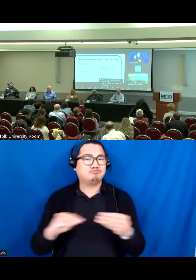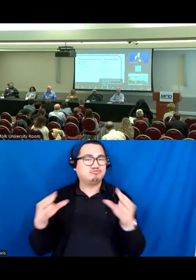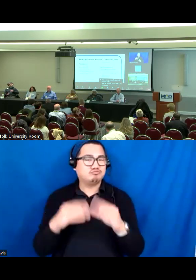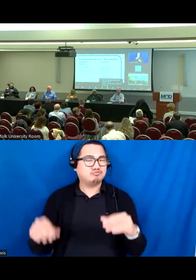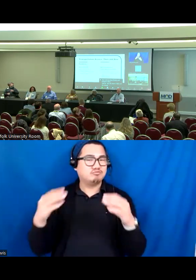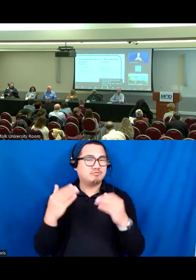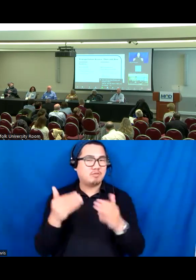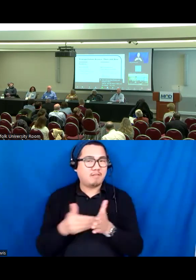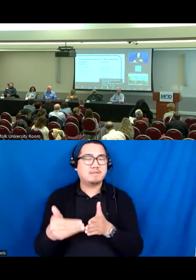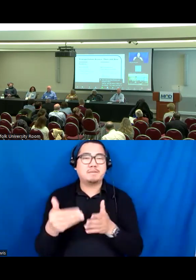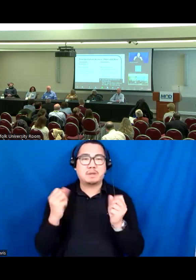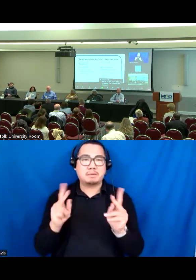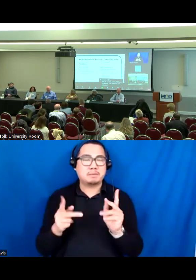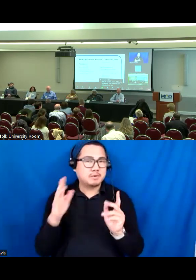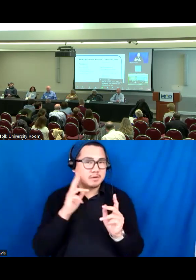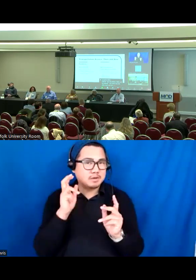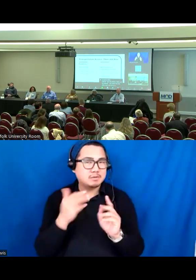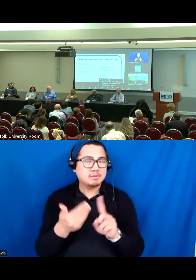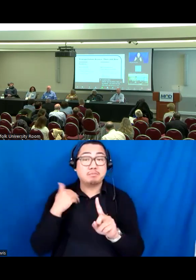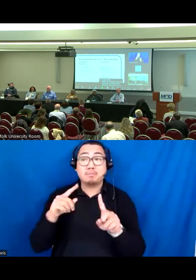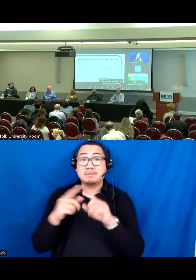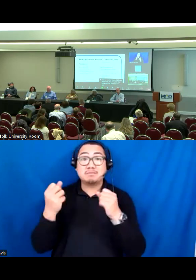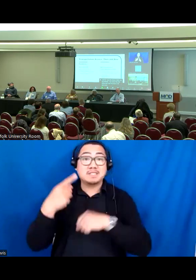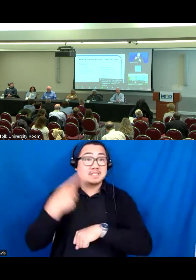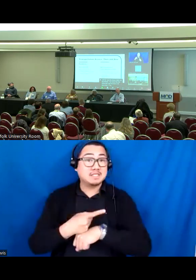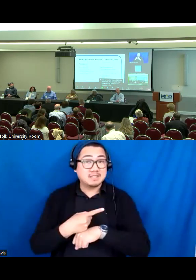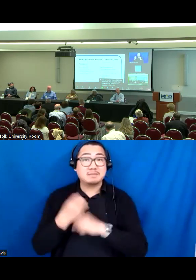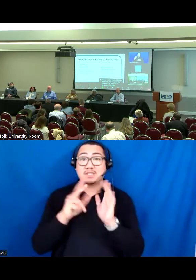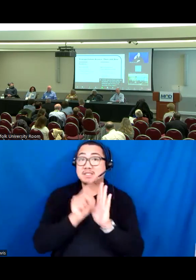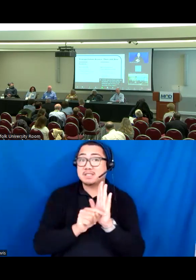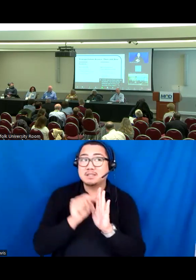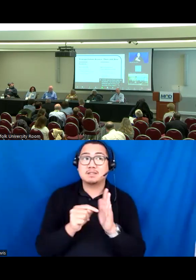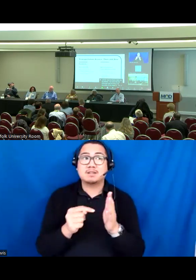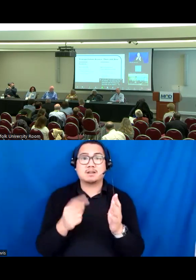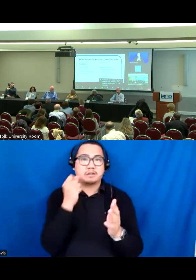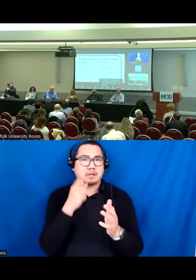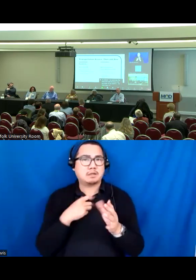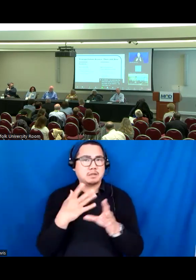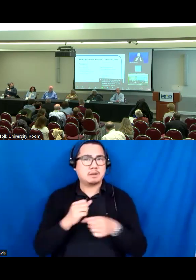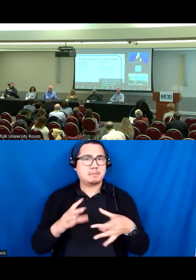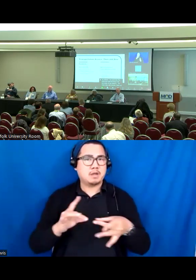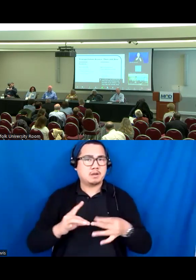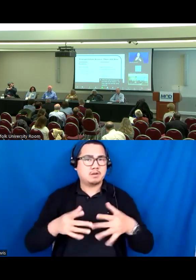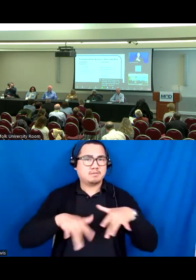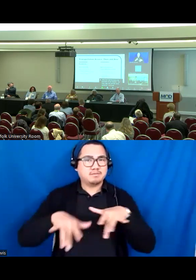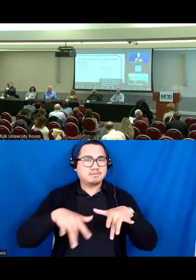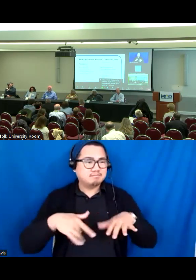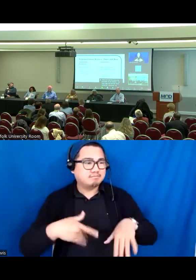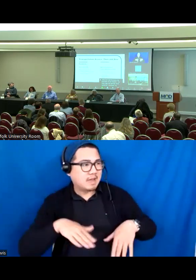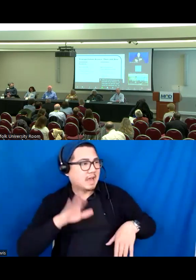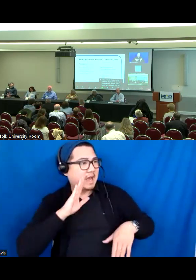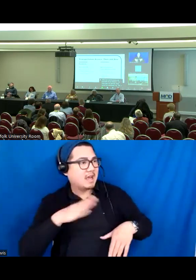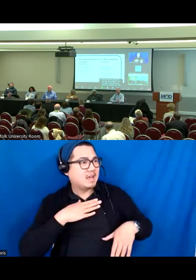but for many days at periods, there'd be a voicemail. Hey, Bill, it's Rob. I'm stuck in